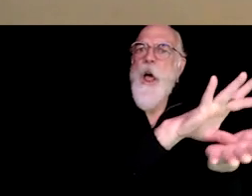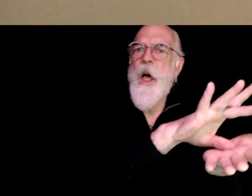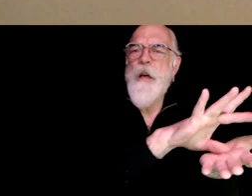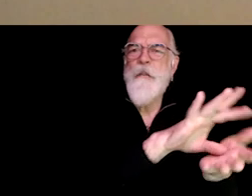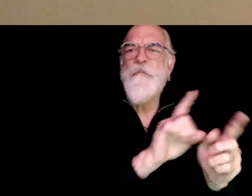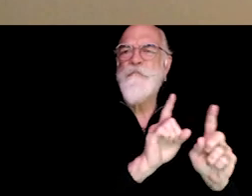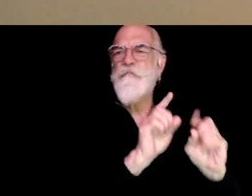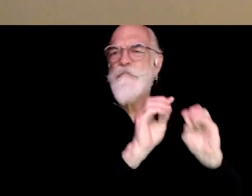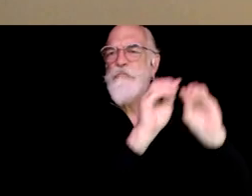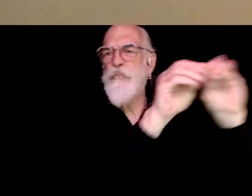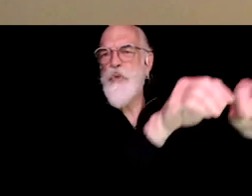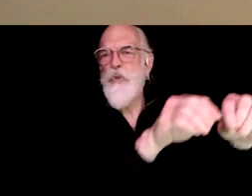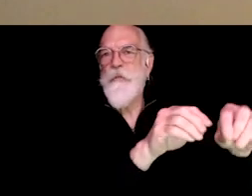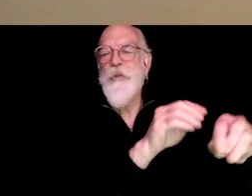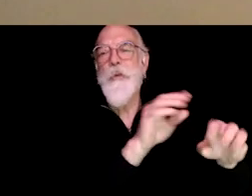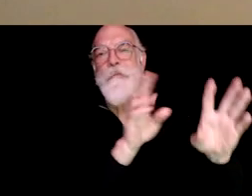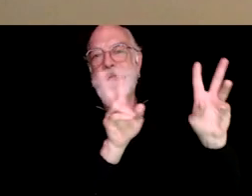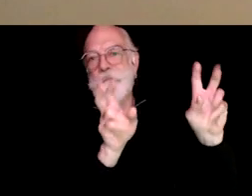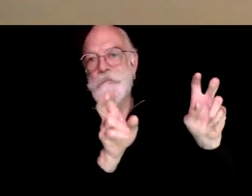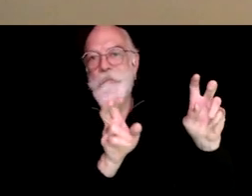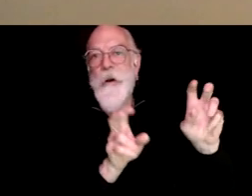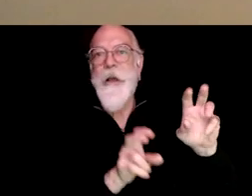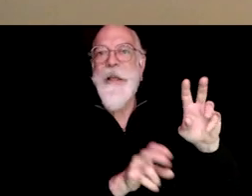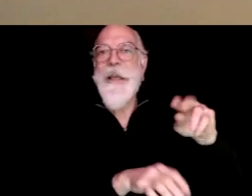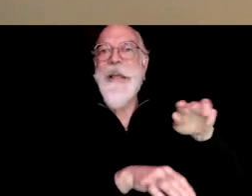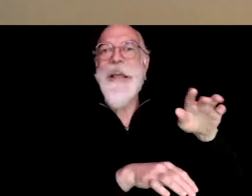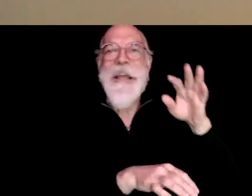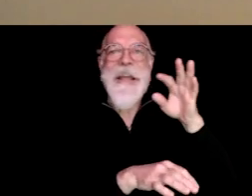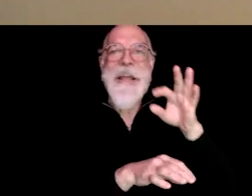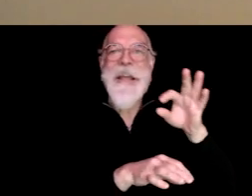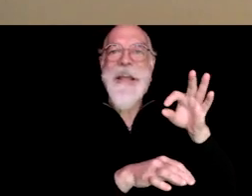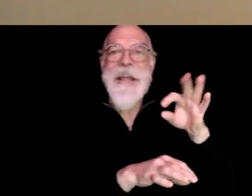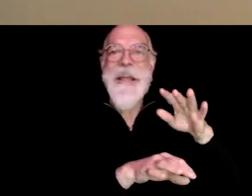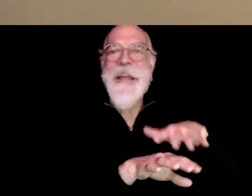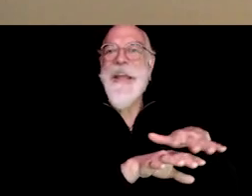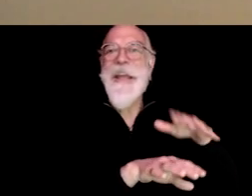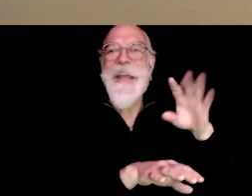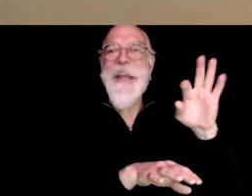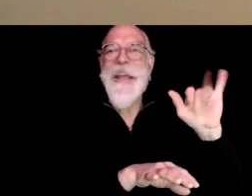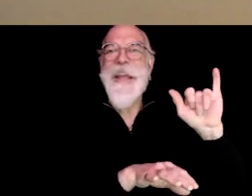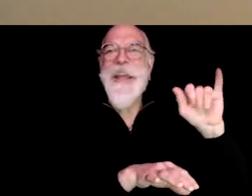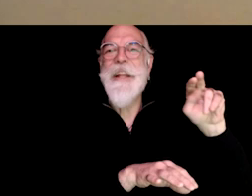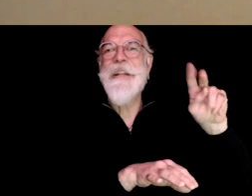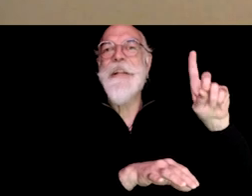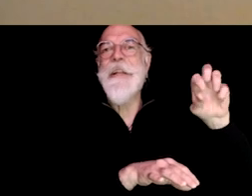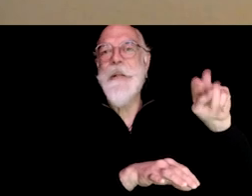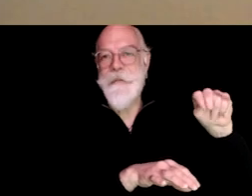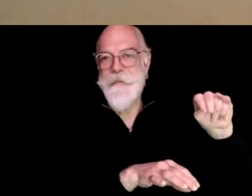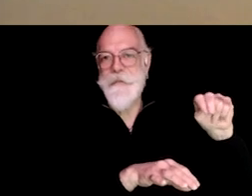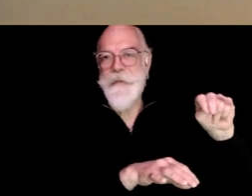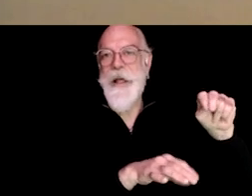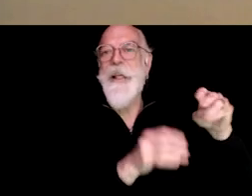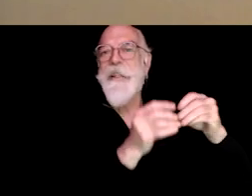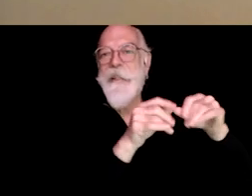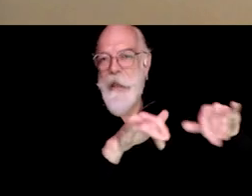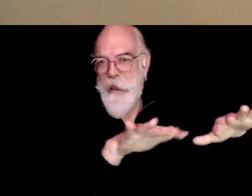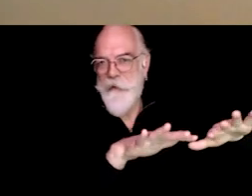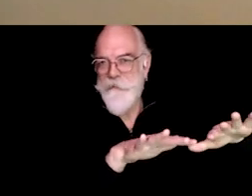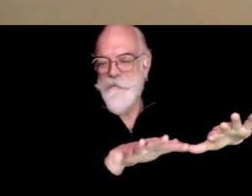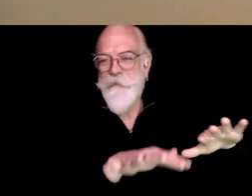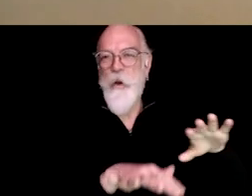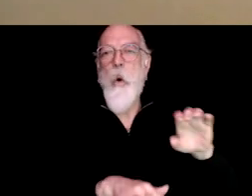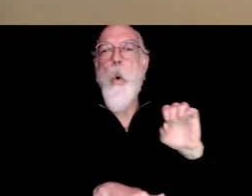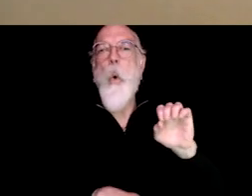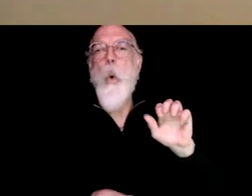to Indian Territory, or Oklahoma, as it became known. Through all of this, it